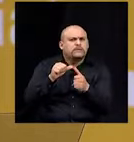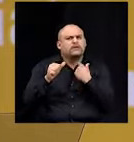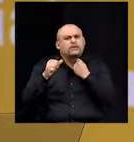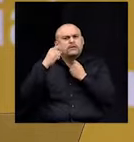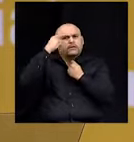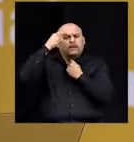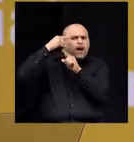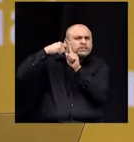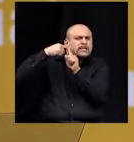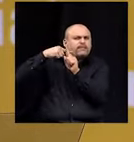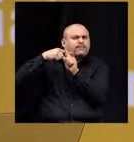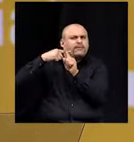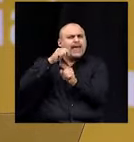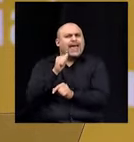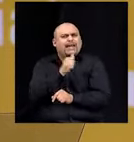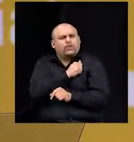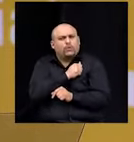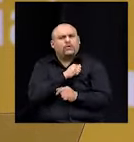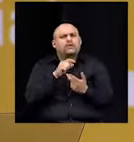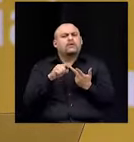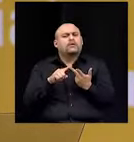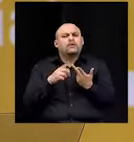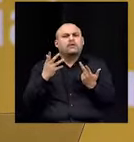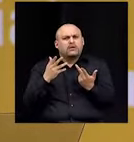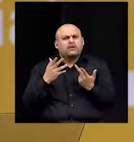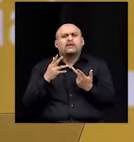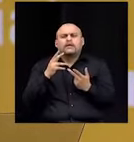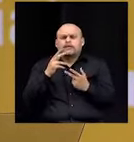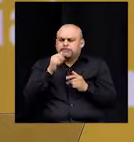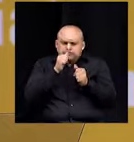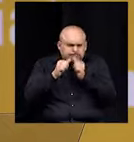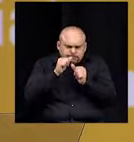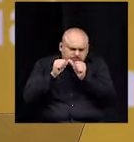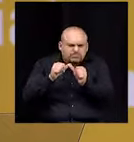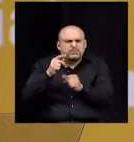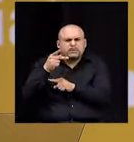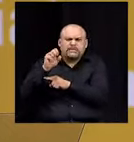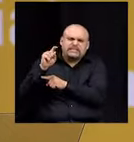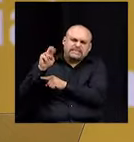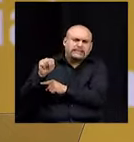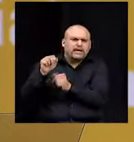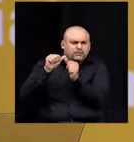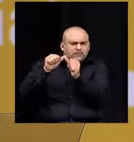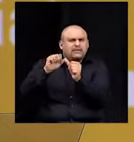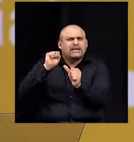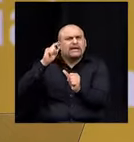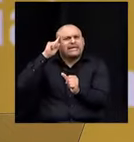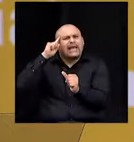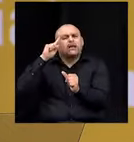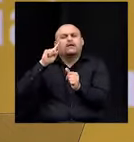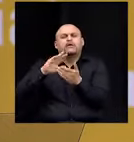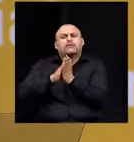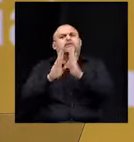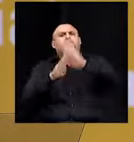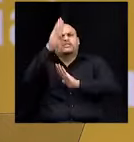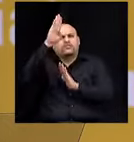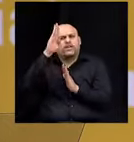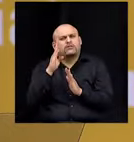positive attitude, and being persistent. Being persistent so you can persevere,